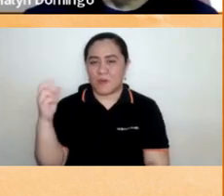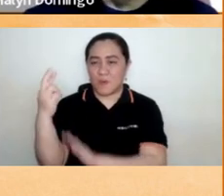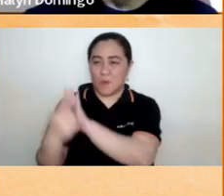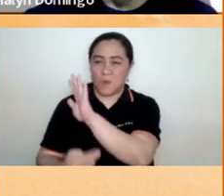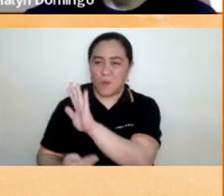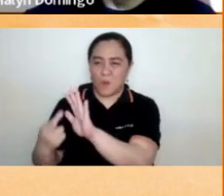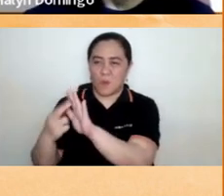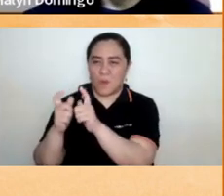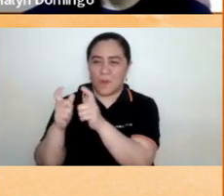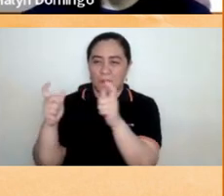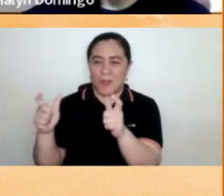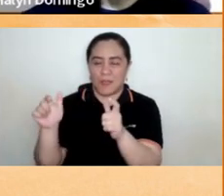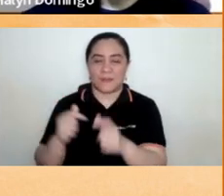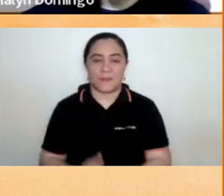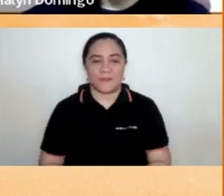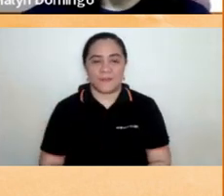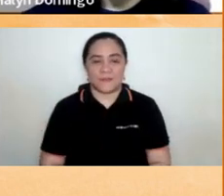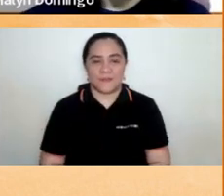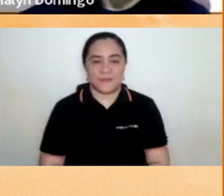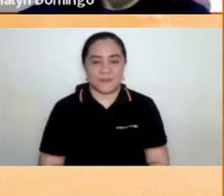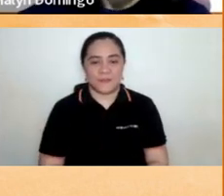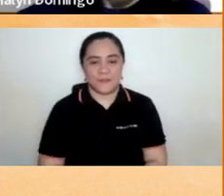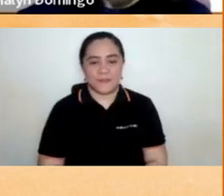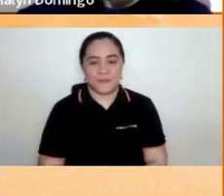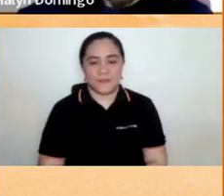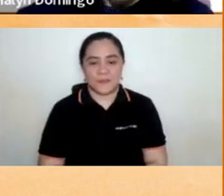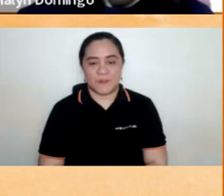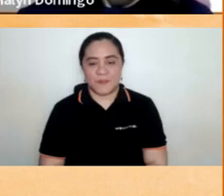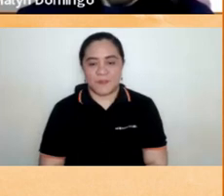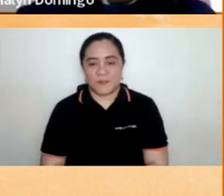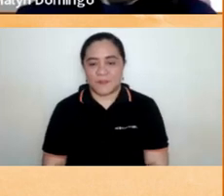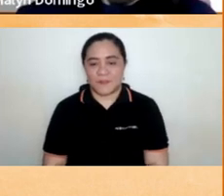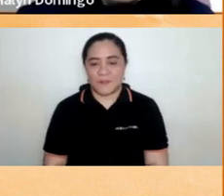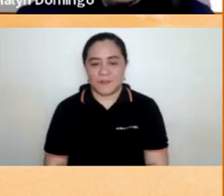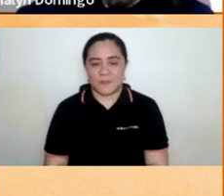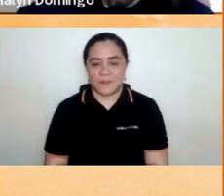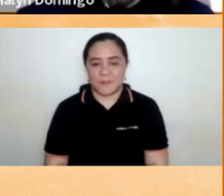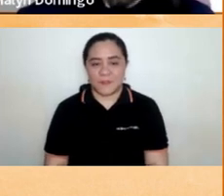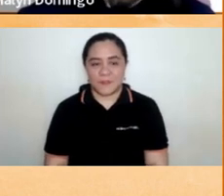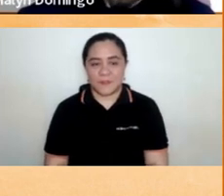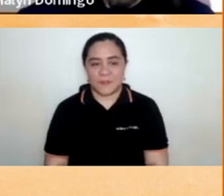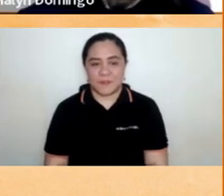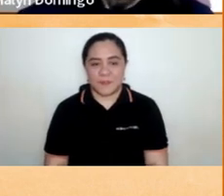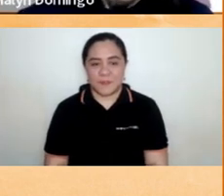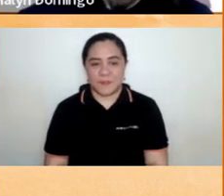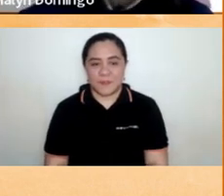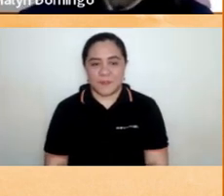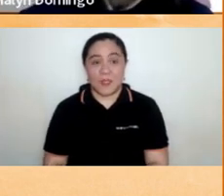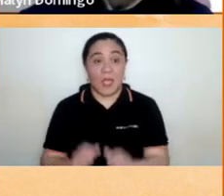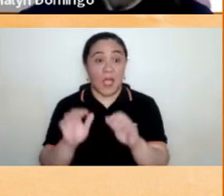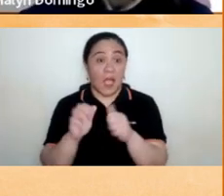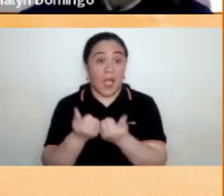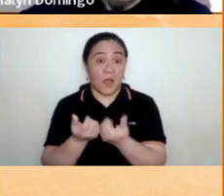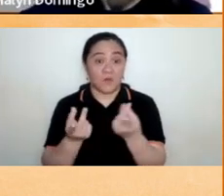So Managing the amygdala is essential